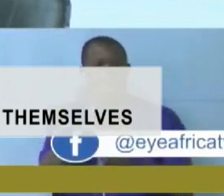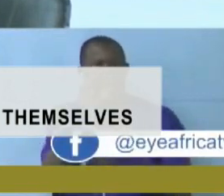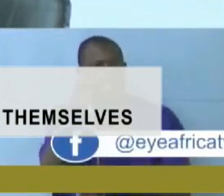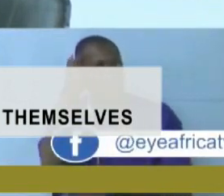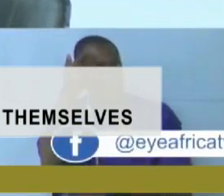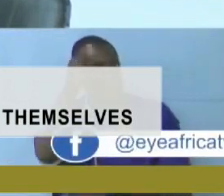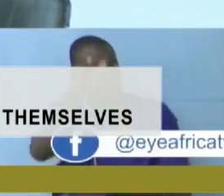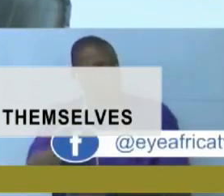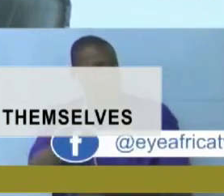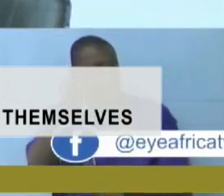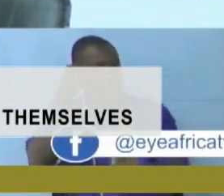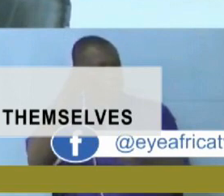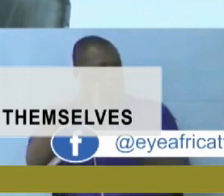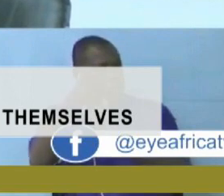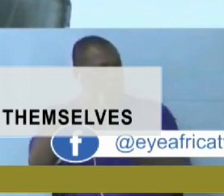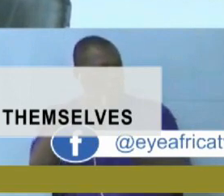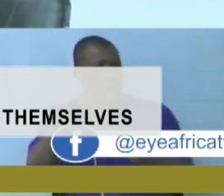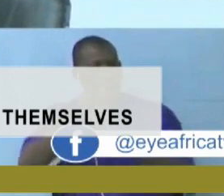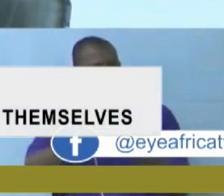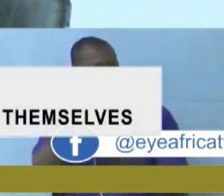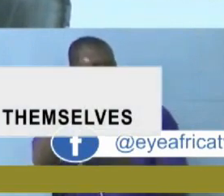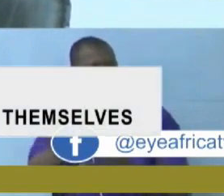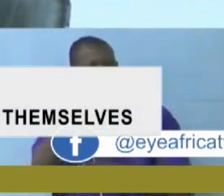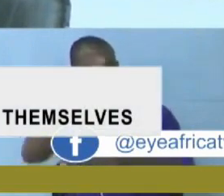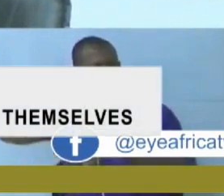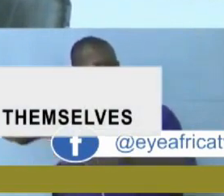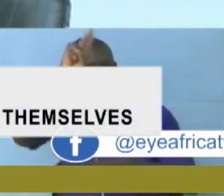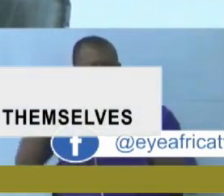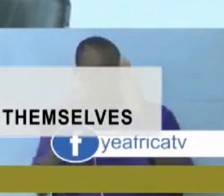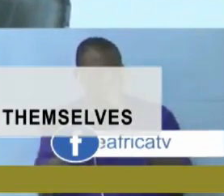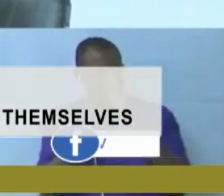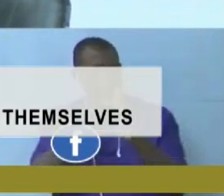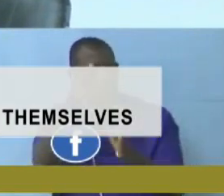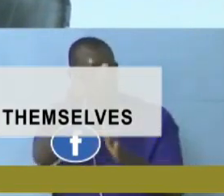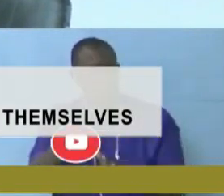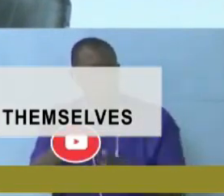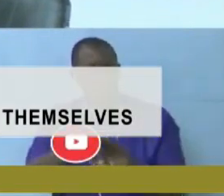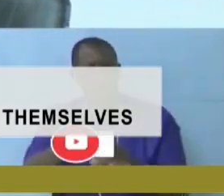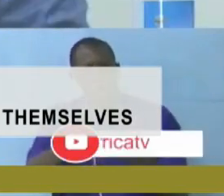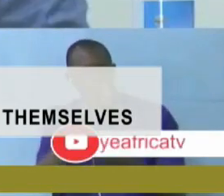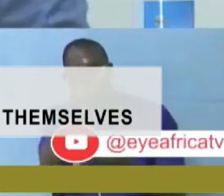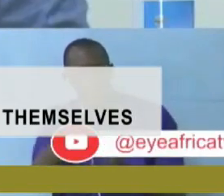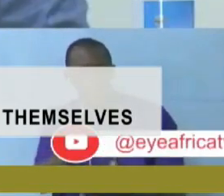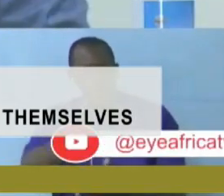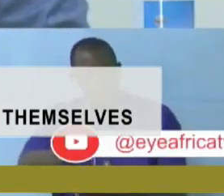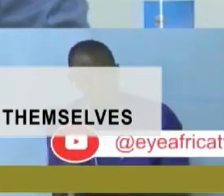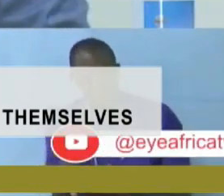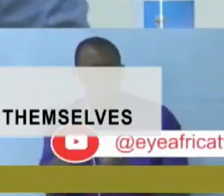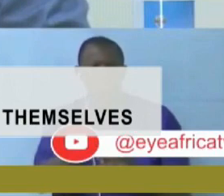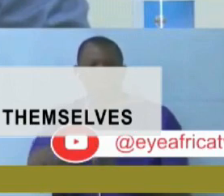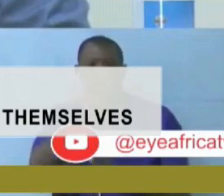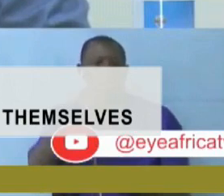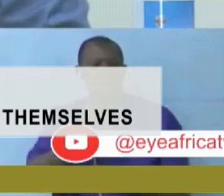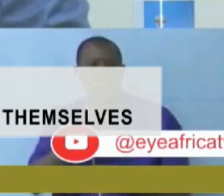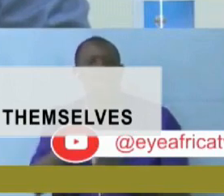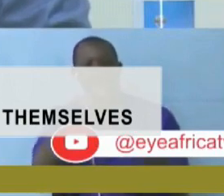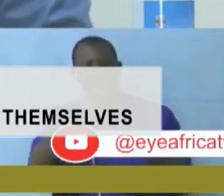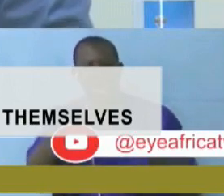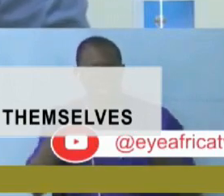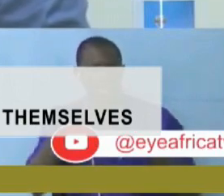something like that. High profile. These are high profile arrests of persons we suspect will